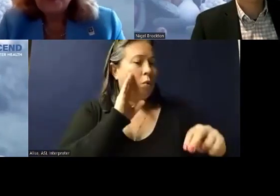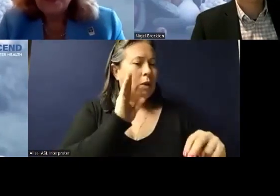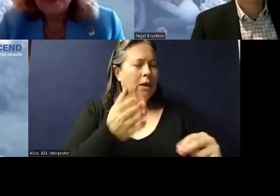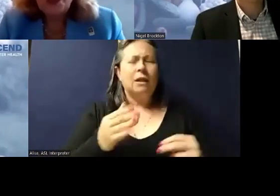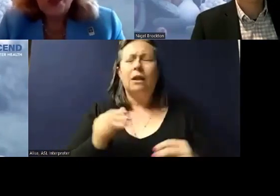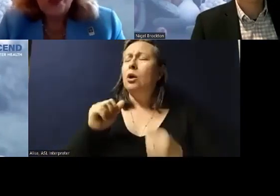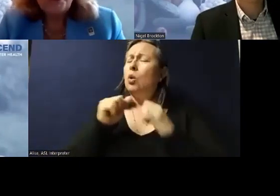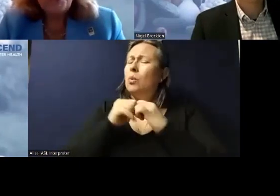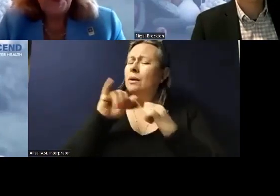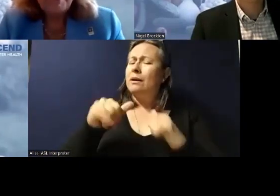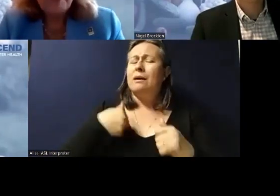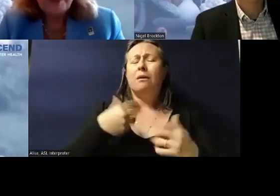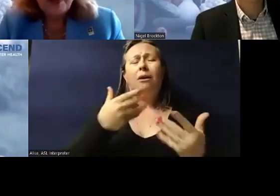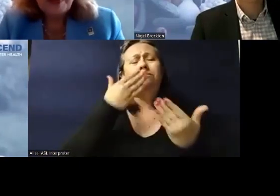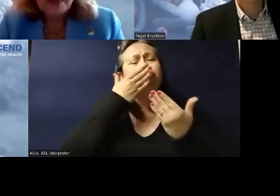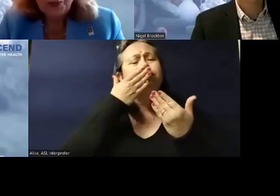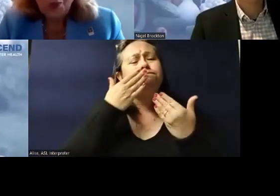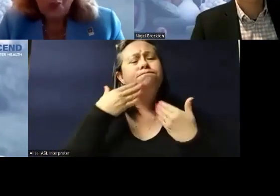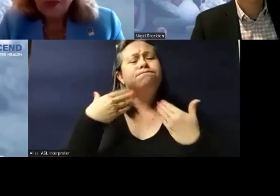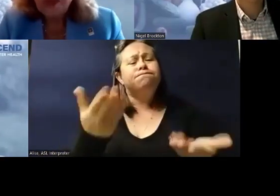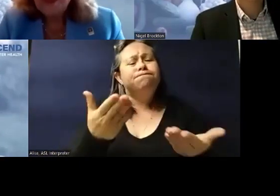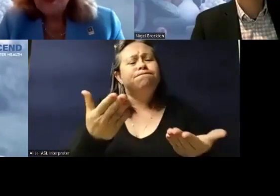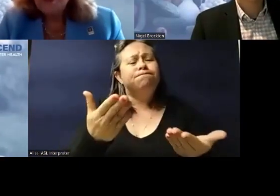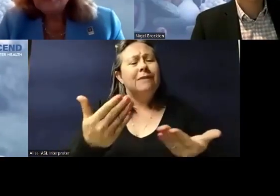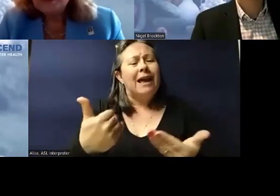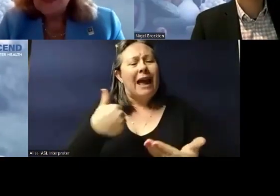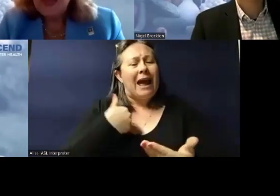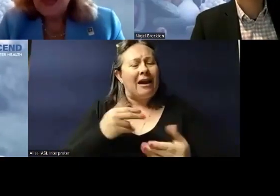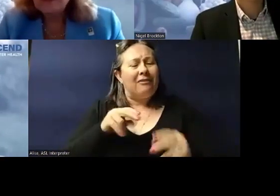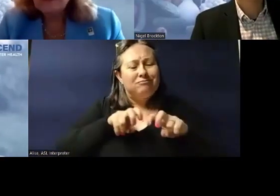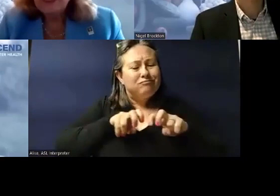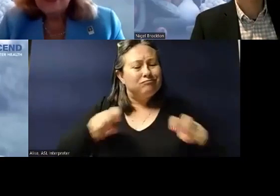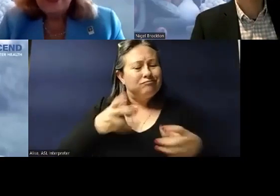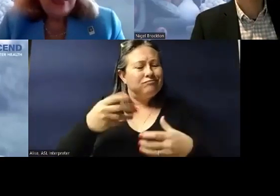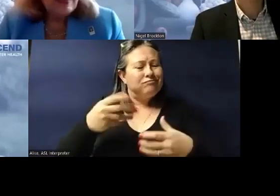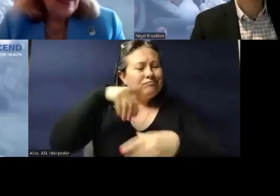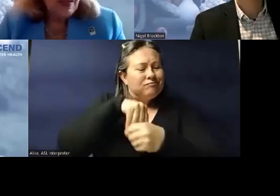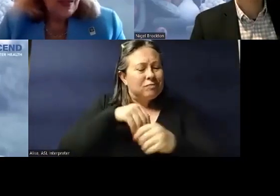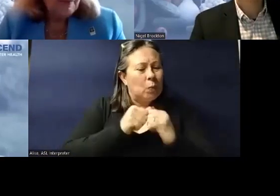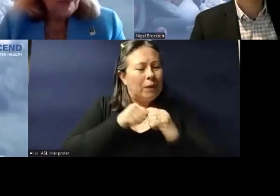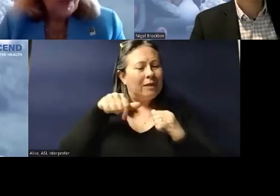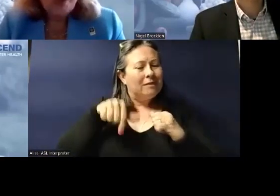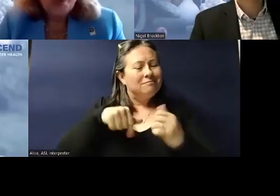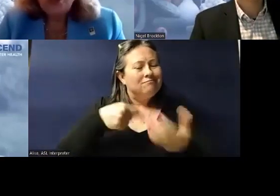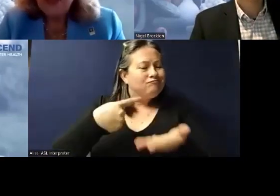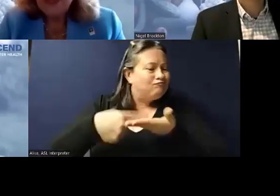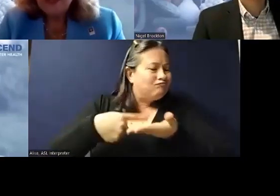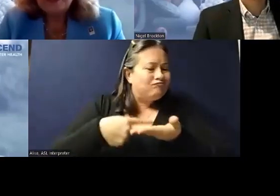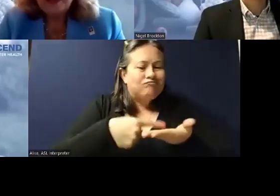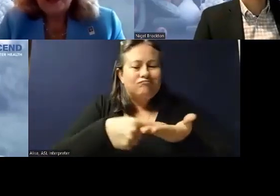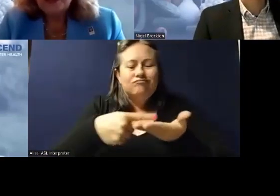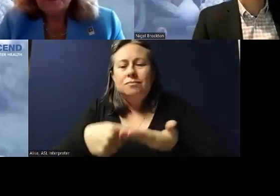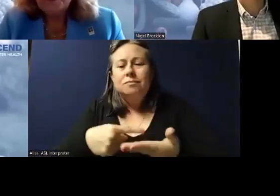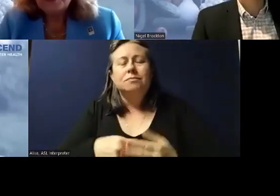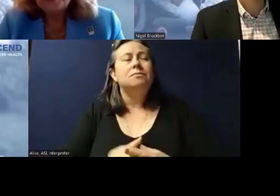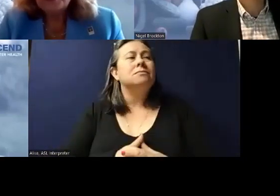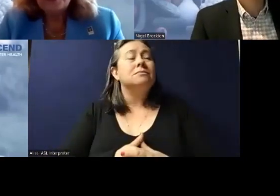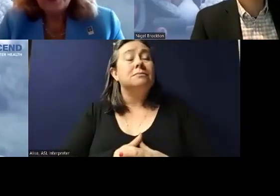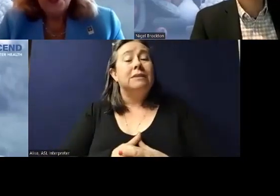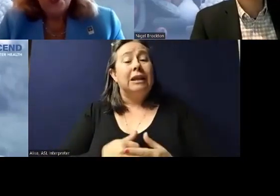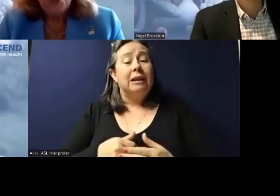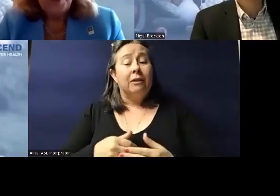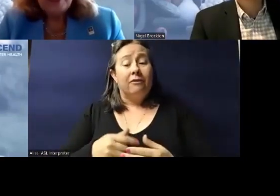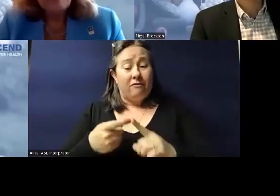want to thank you all for having us on board on this panel. And, you know, we at Southern